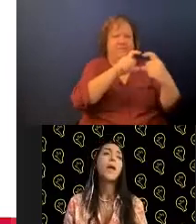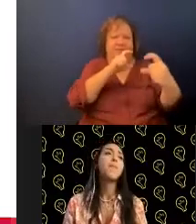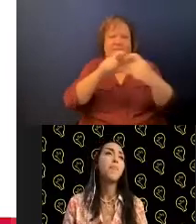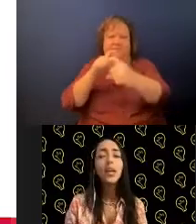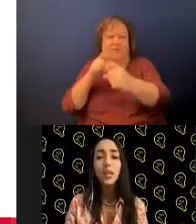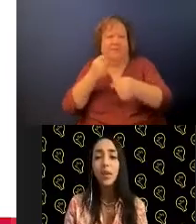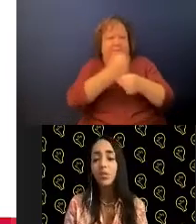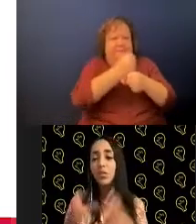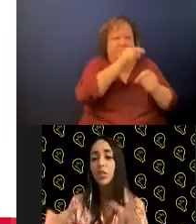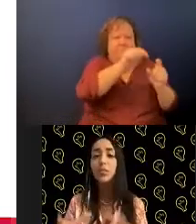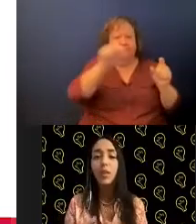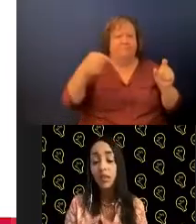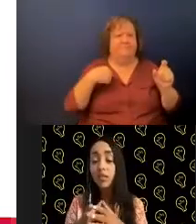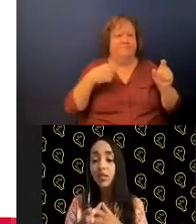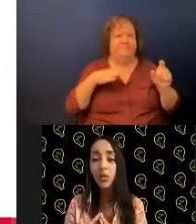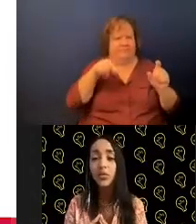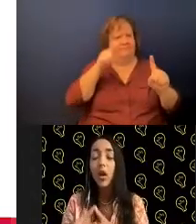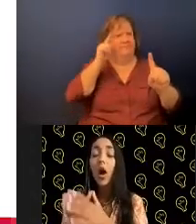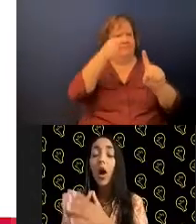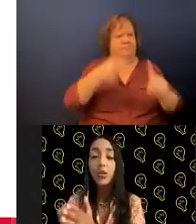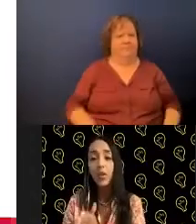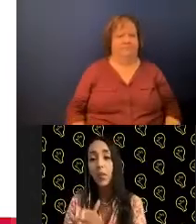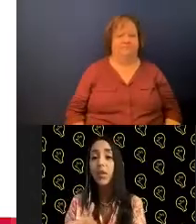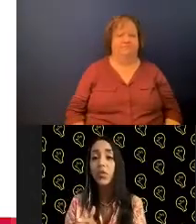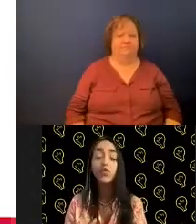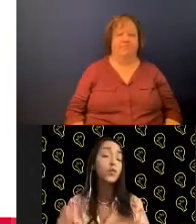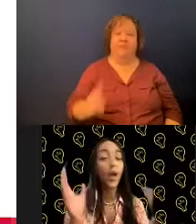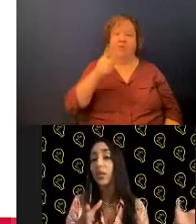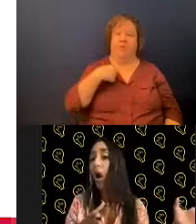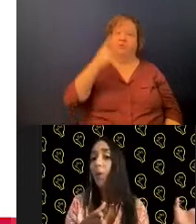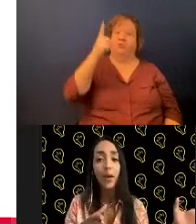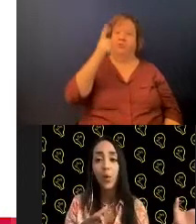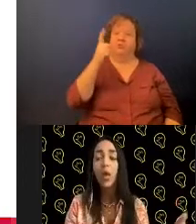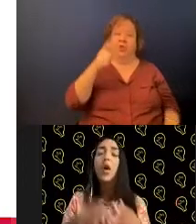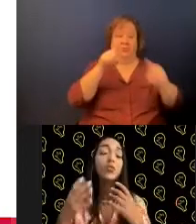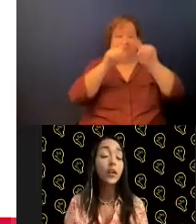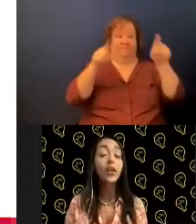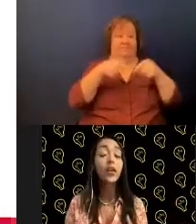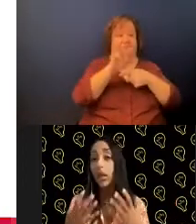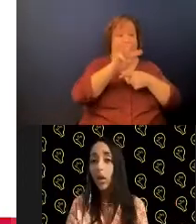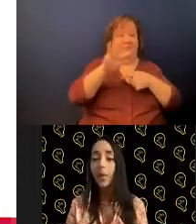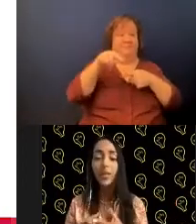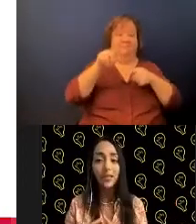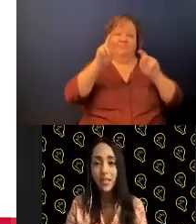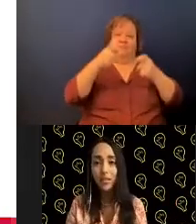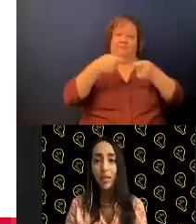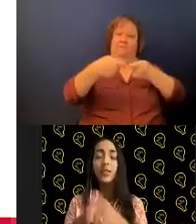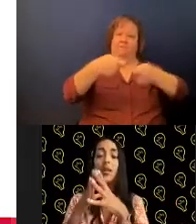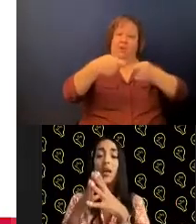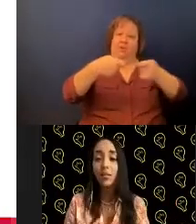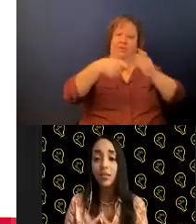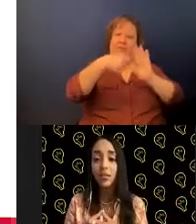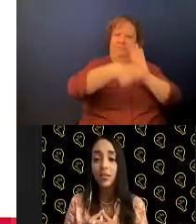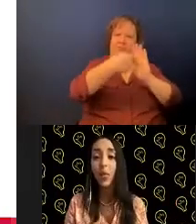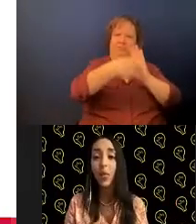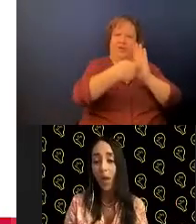is amazing because digital marketing skills are skills that can be used to find a job right away, to generate income in a decent